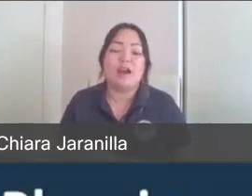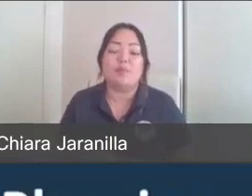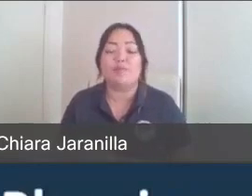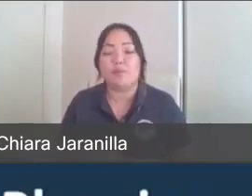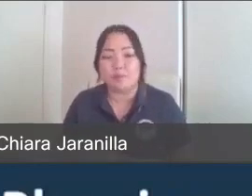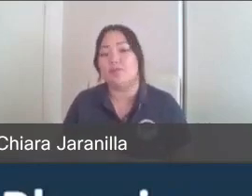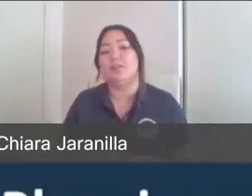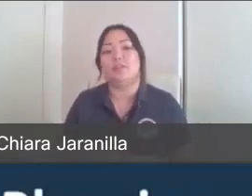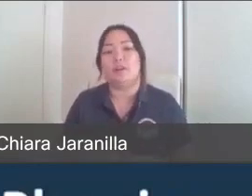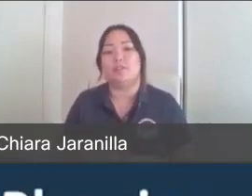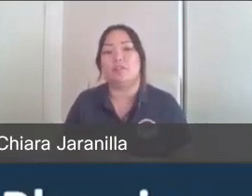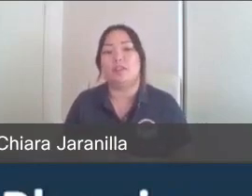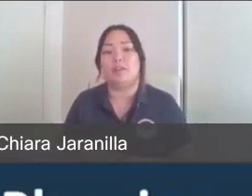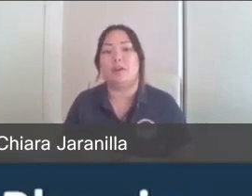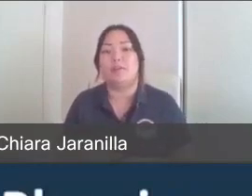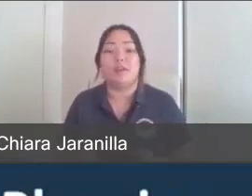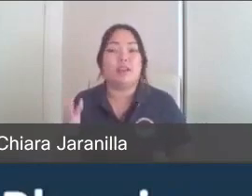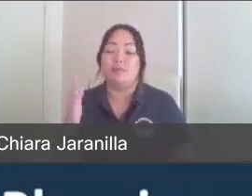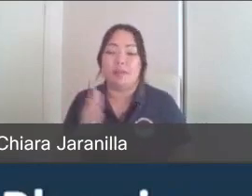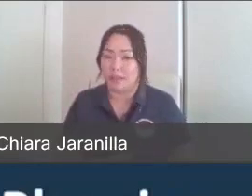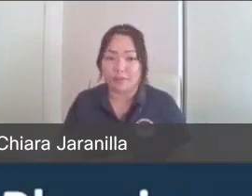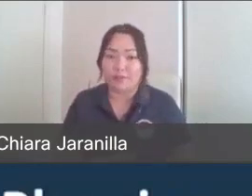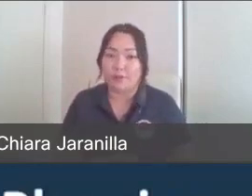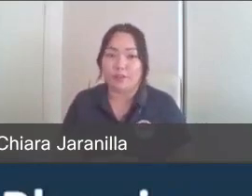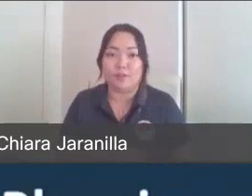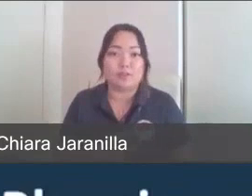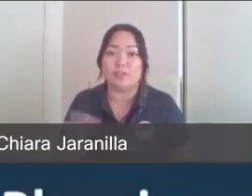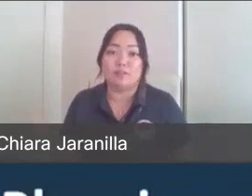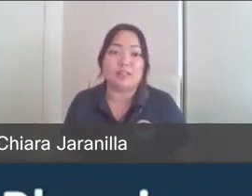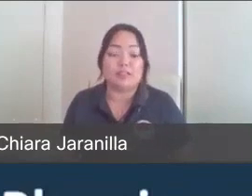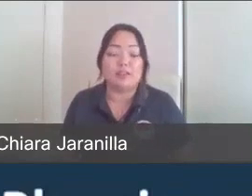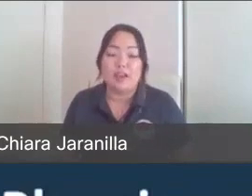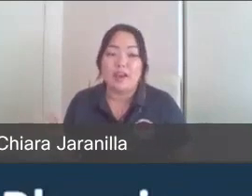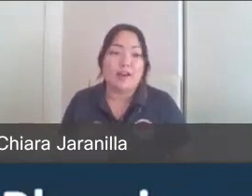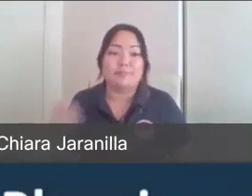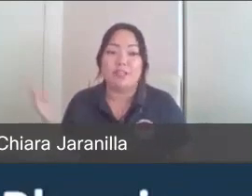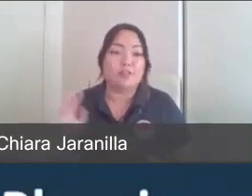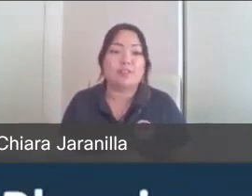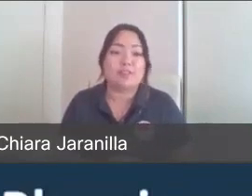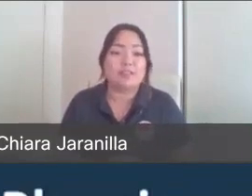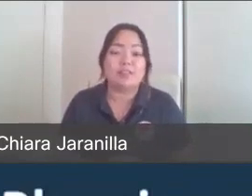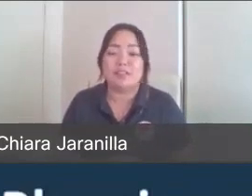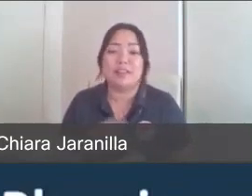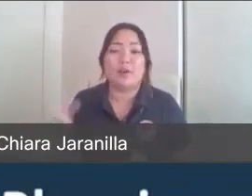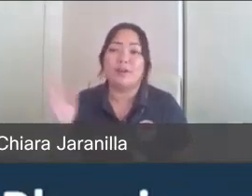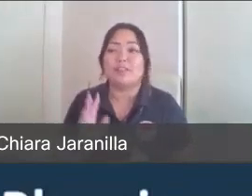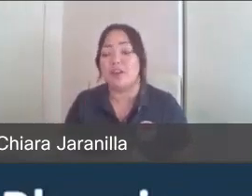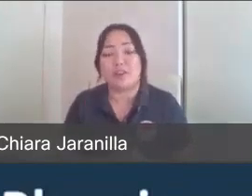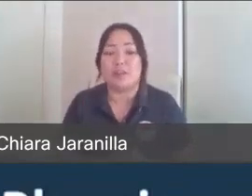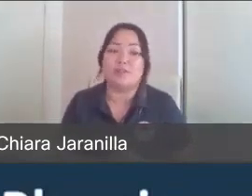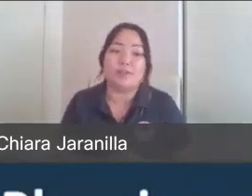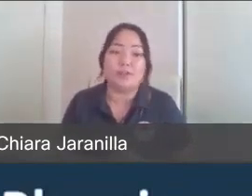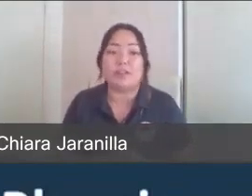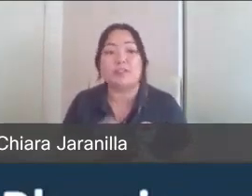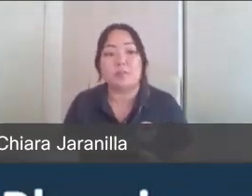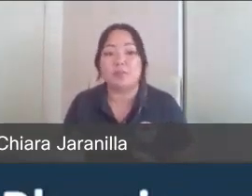this. But for the majority of our calls, we're thinking about, okay, when I get off the phone with you, you said you like to, you know, listen to that one song